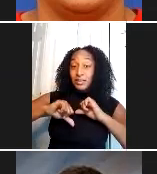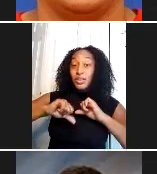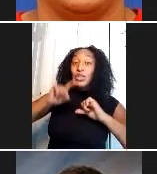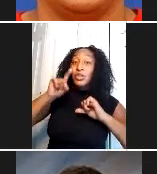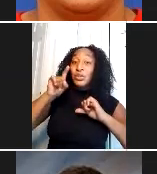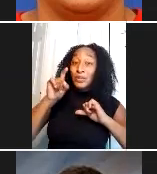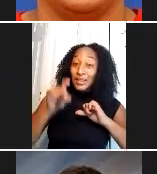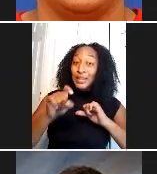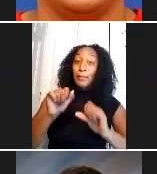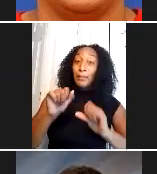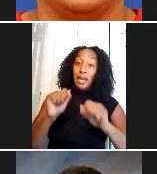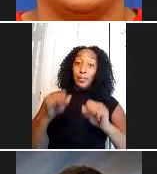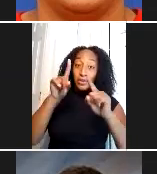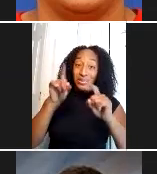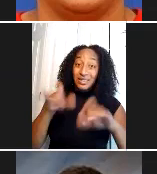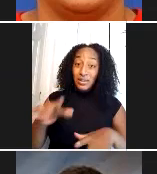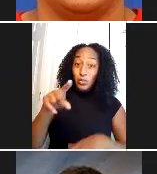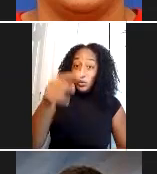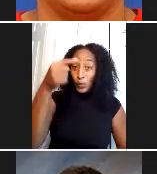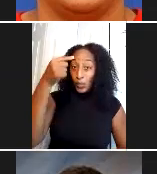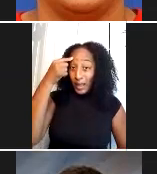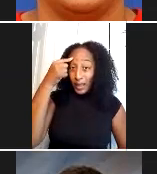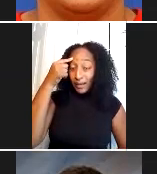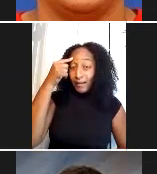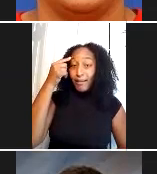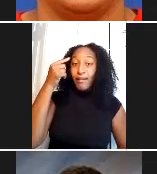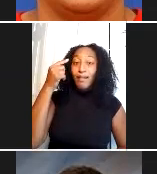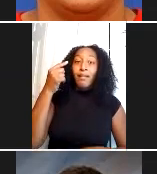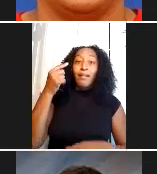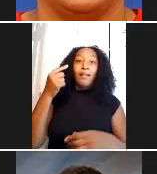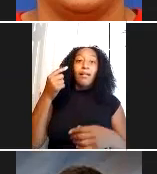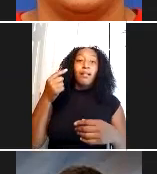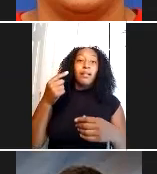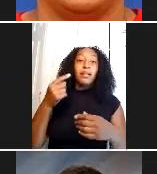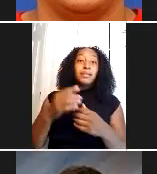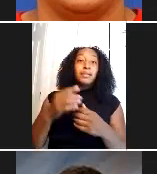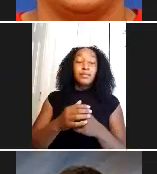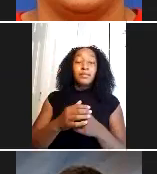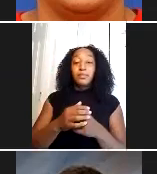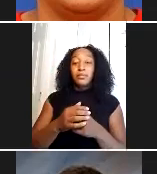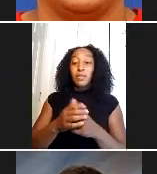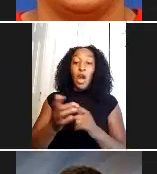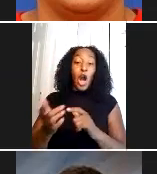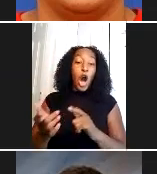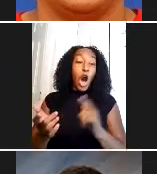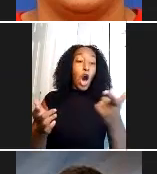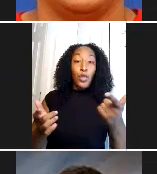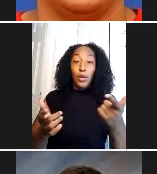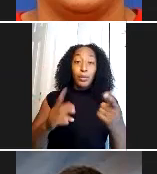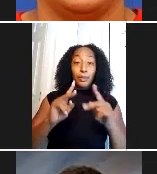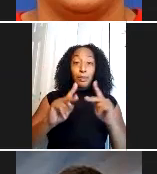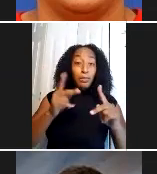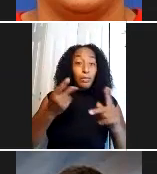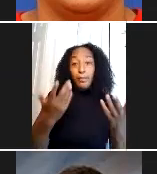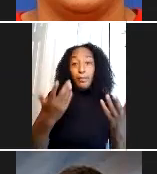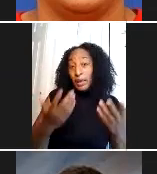Okay. Some other problem solving processes or some other type of phenomena